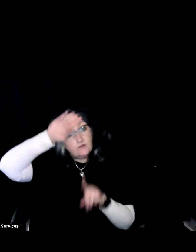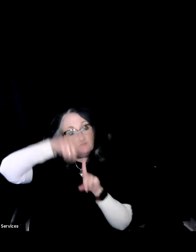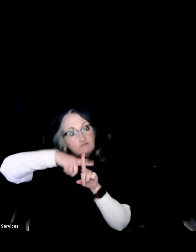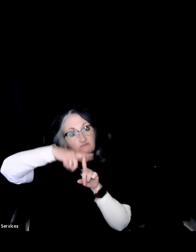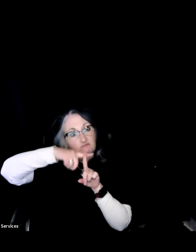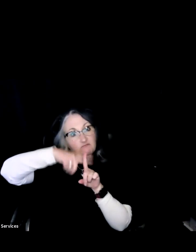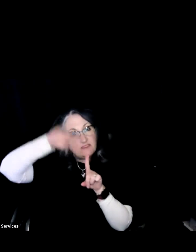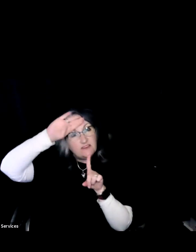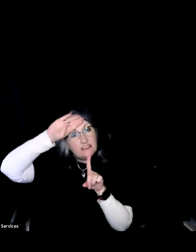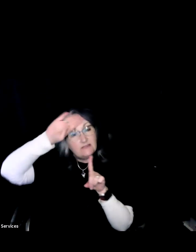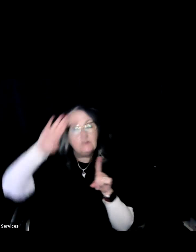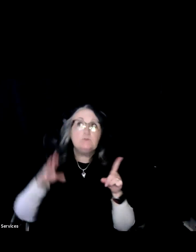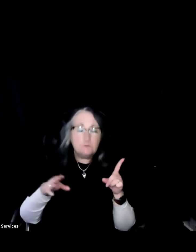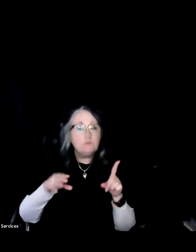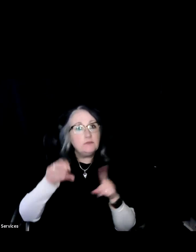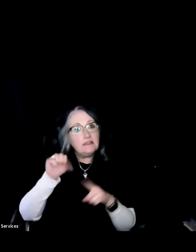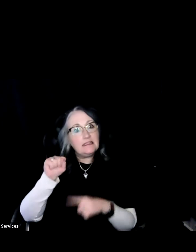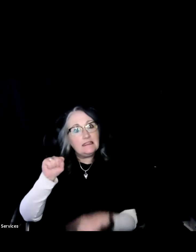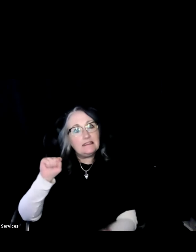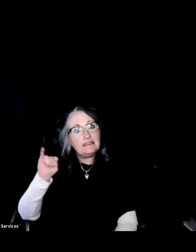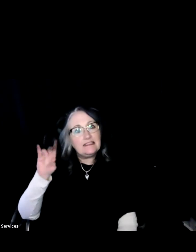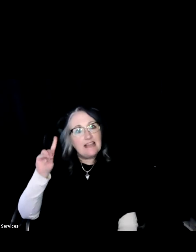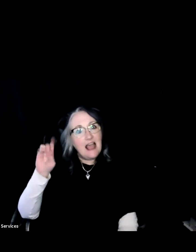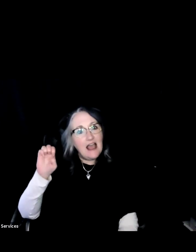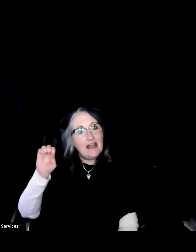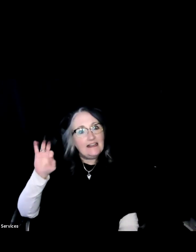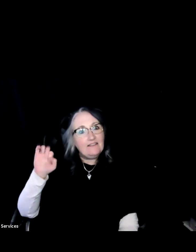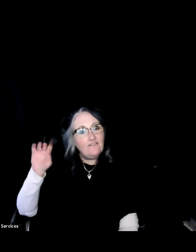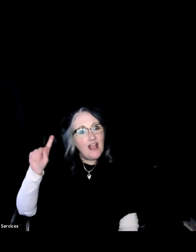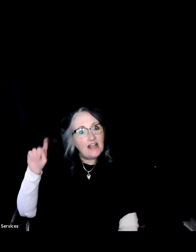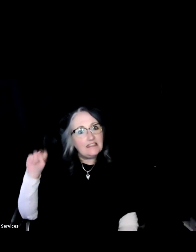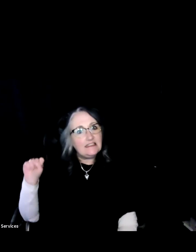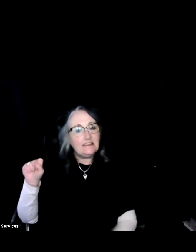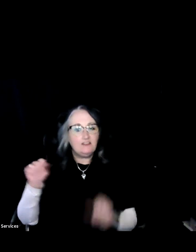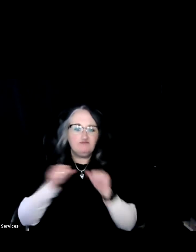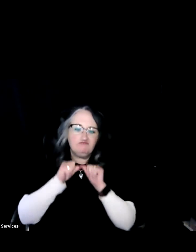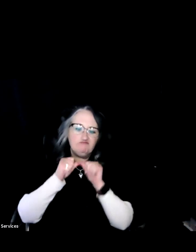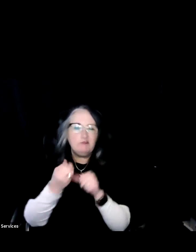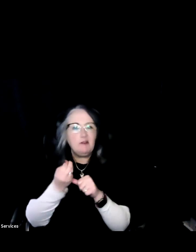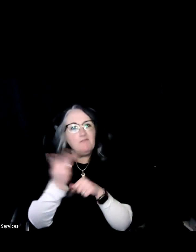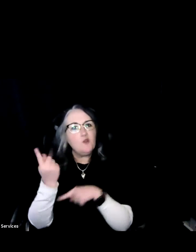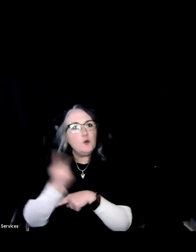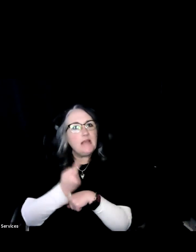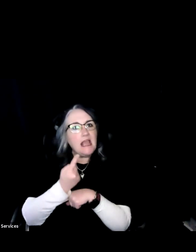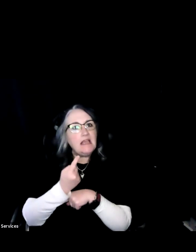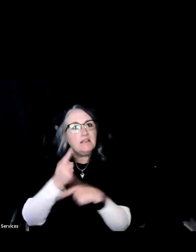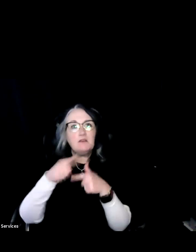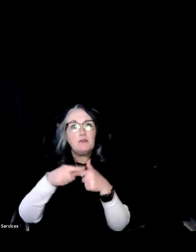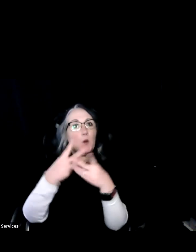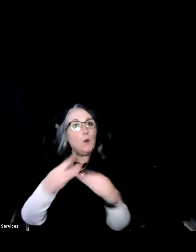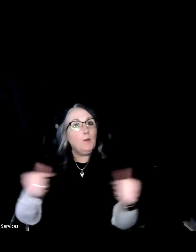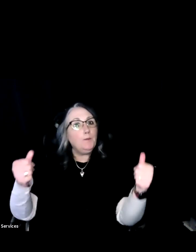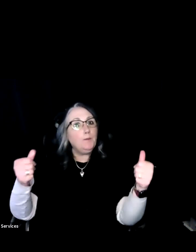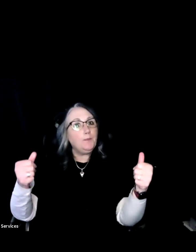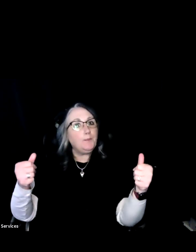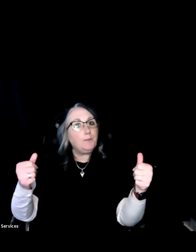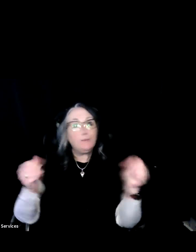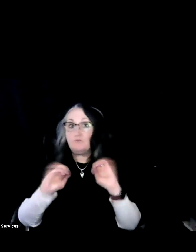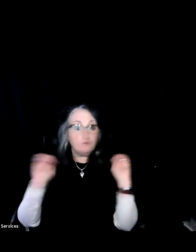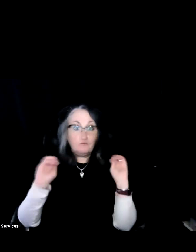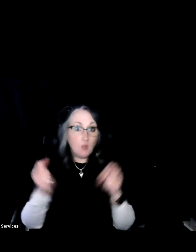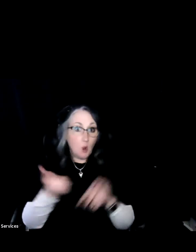effects last a couple of days and then they go away. Nothing more serious than that has been reported. Some people